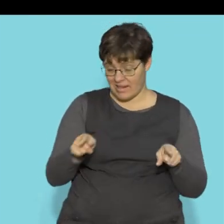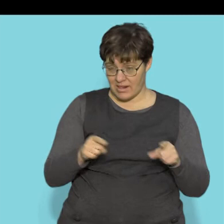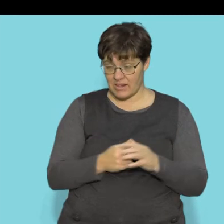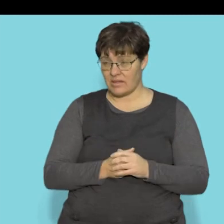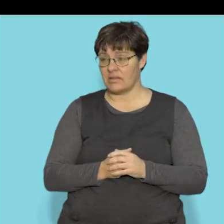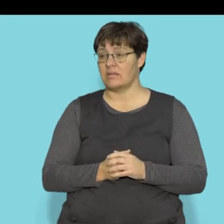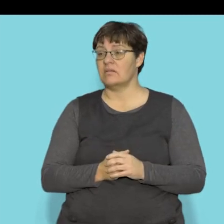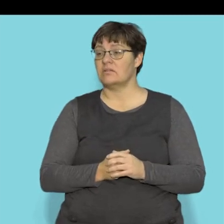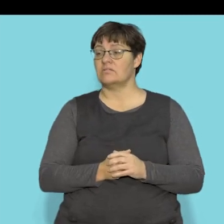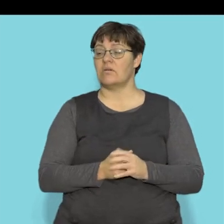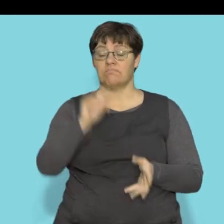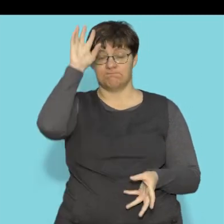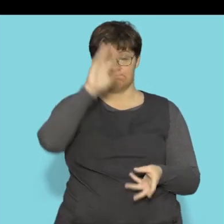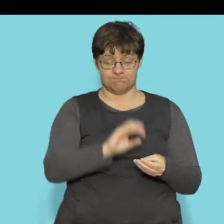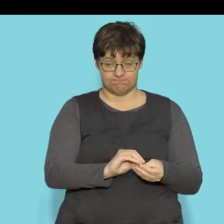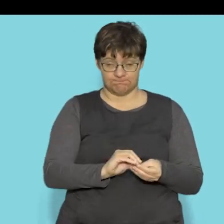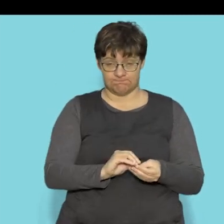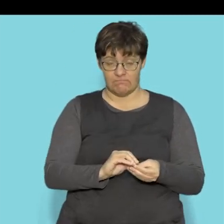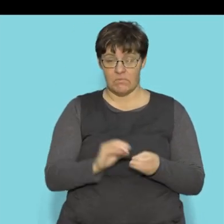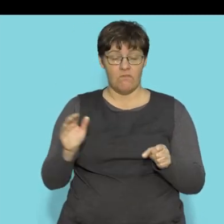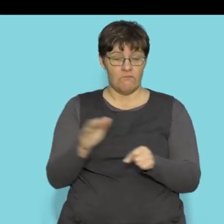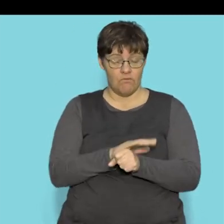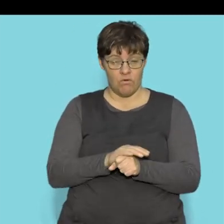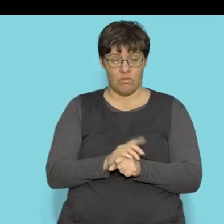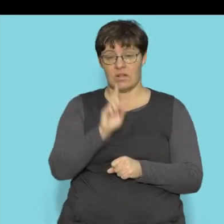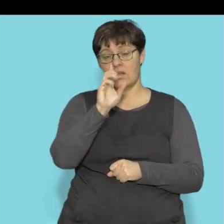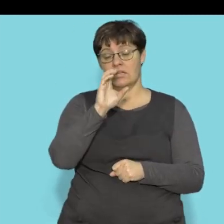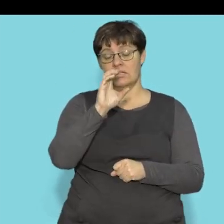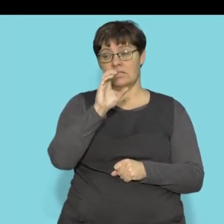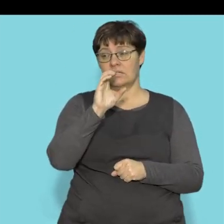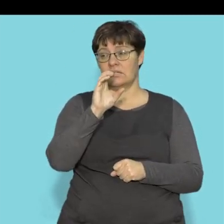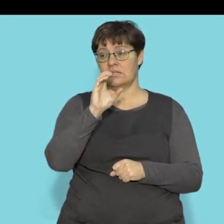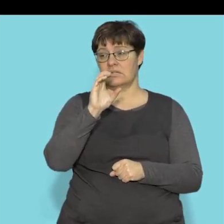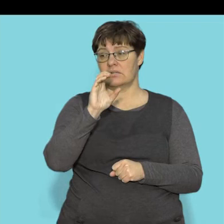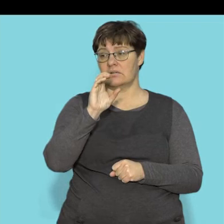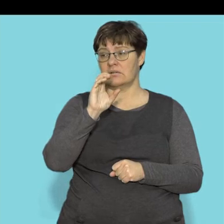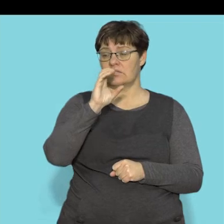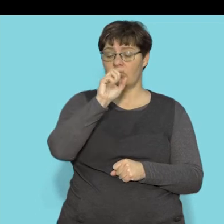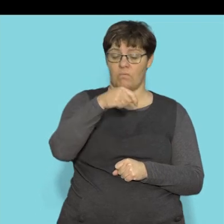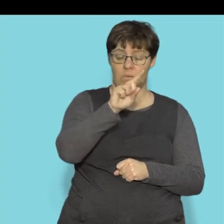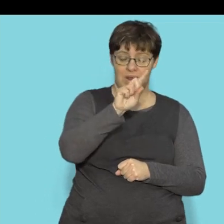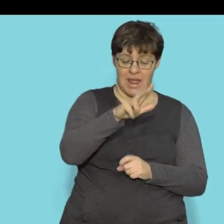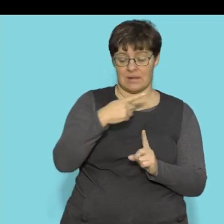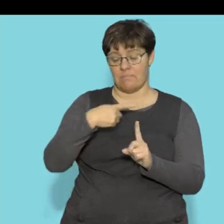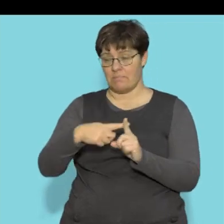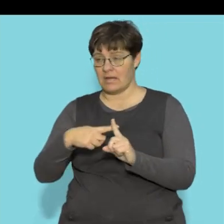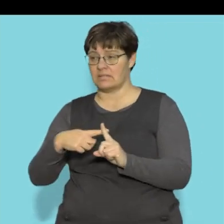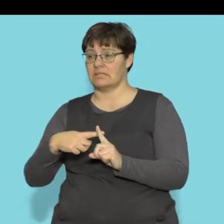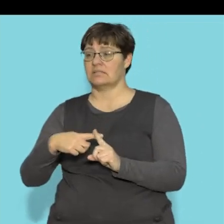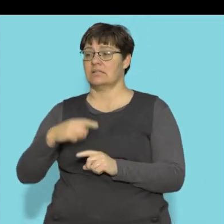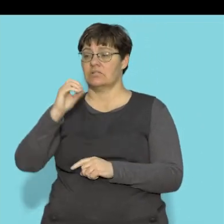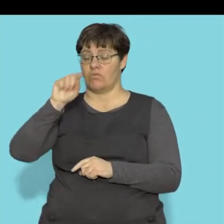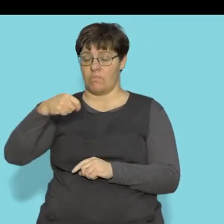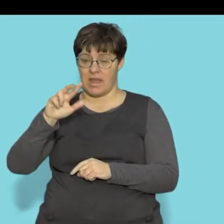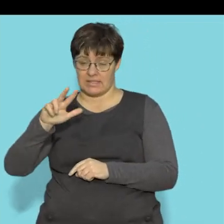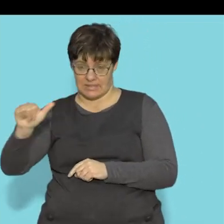and the volume of the cylinder. So the total volume of the tank would be 0,18, the volume of the cone, plus